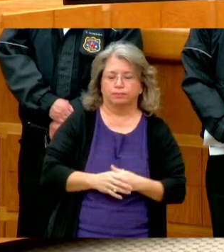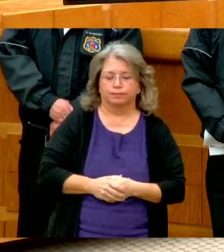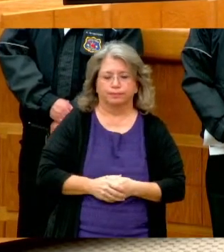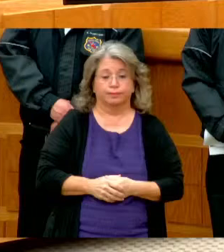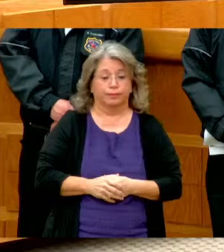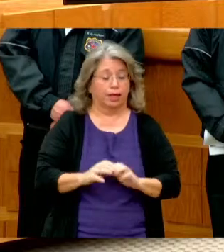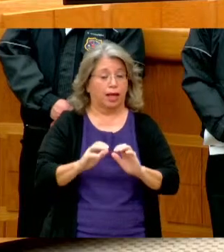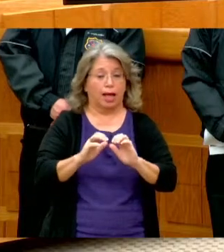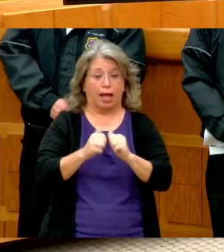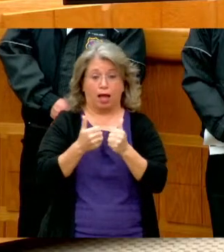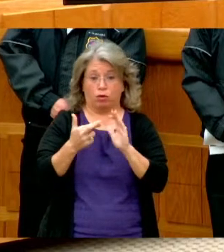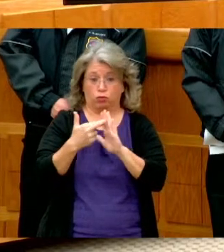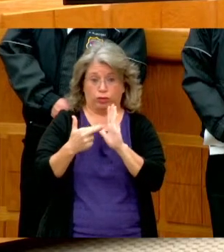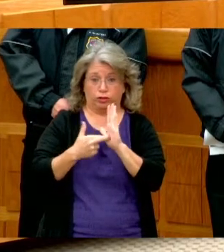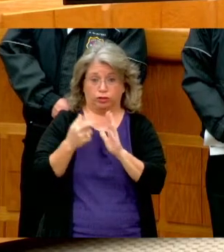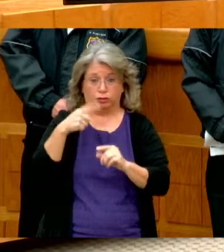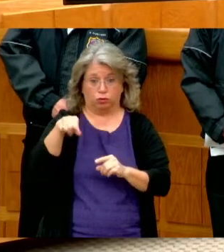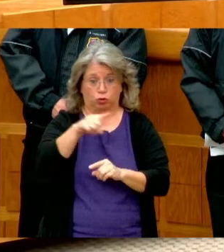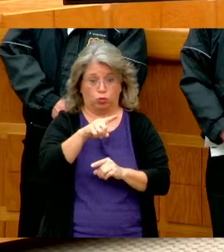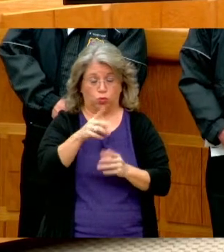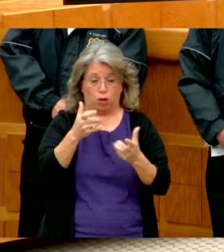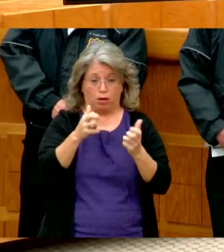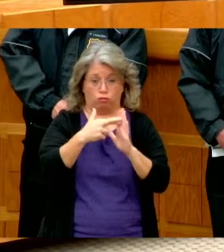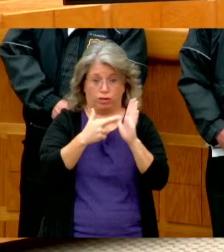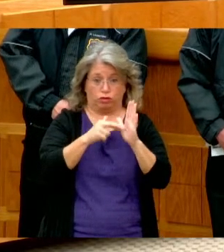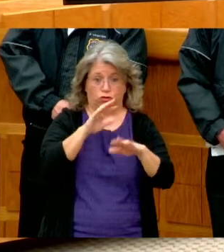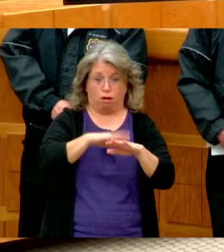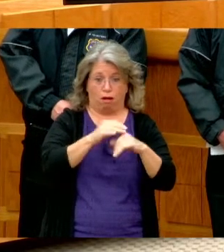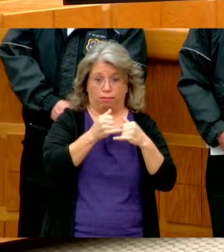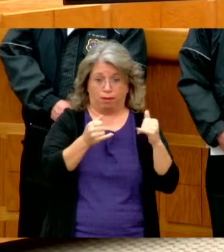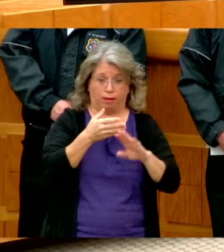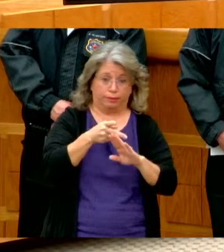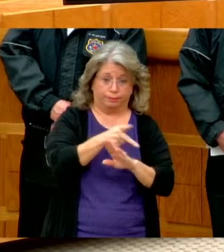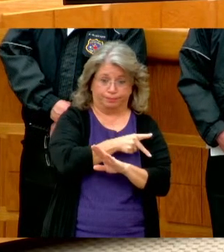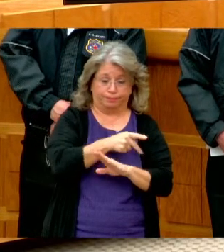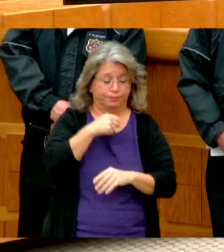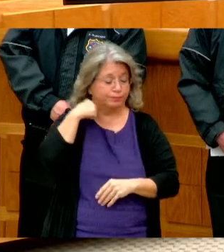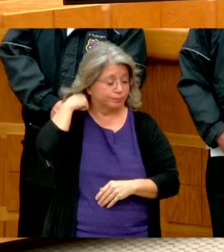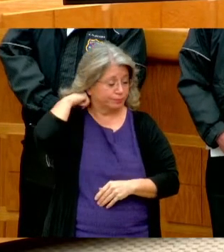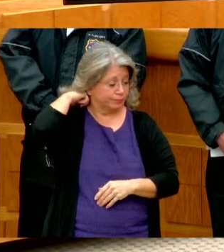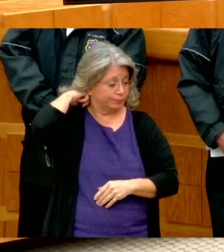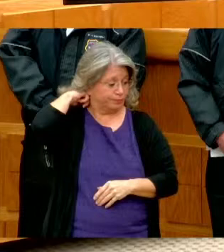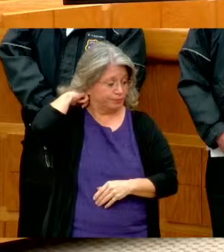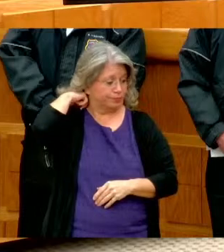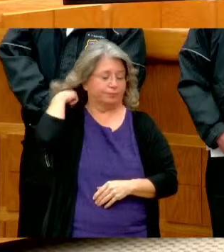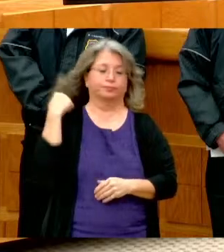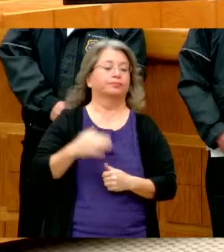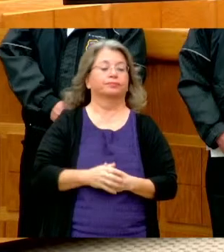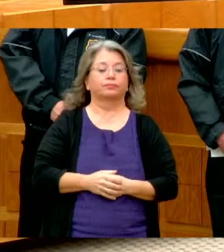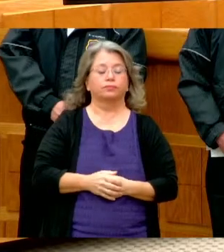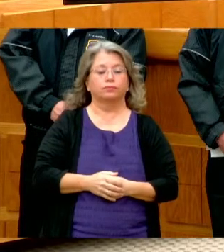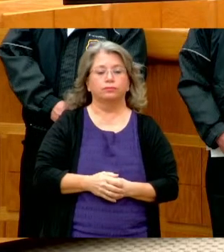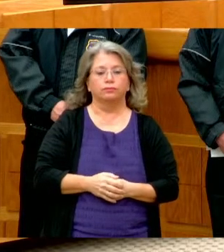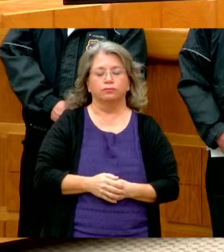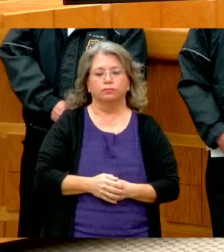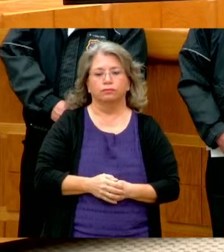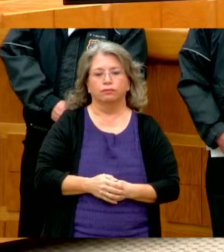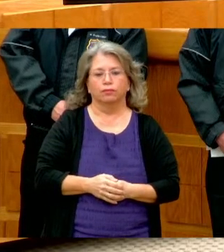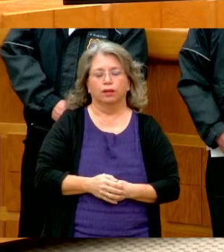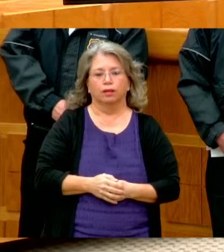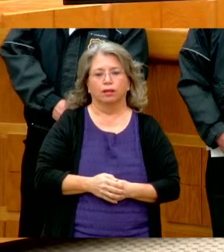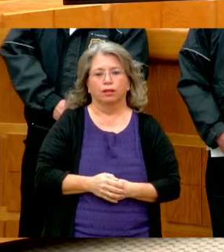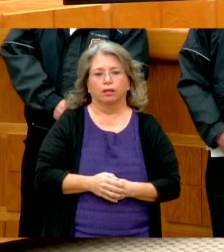up, for those of you that are going to do it online, it works in a way that after the first X amount